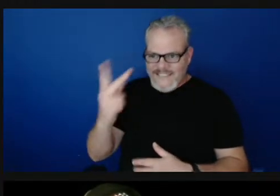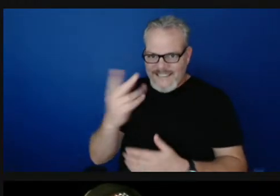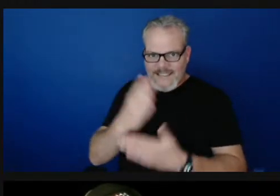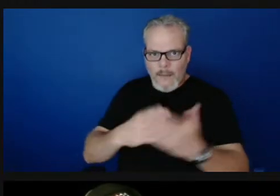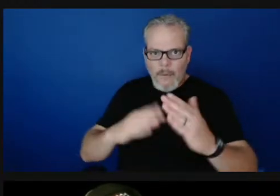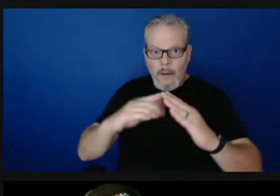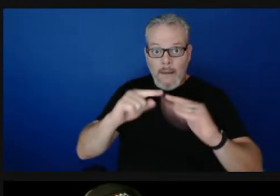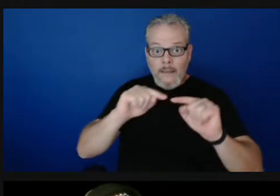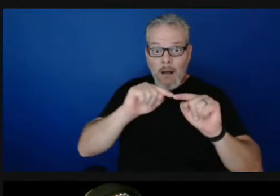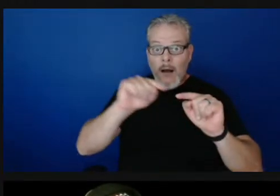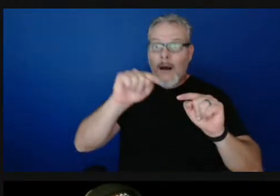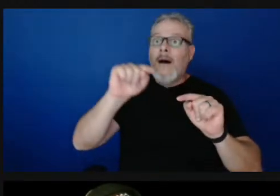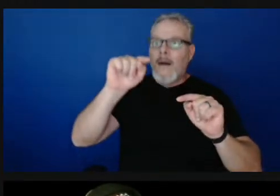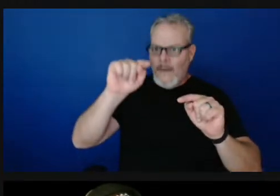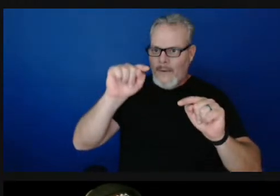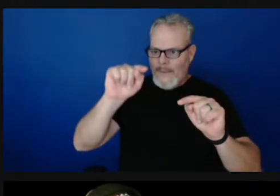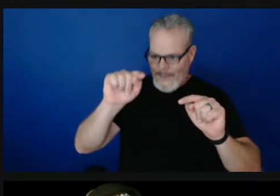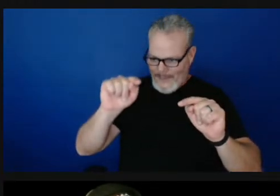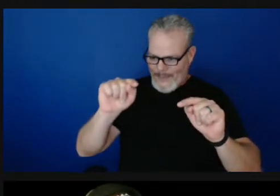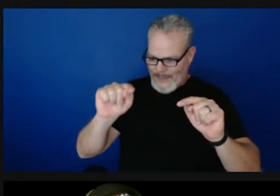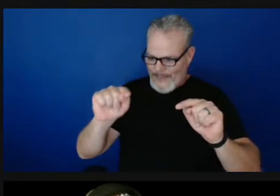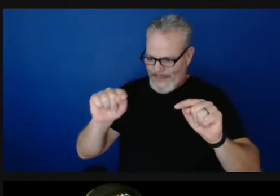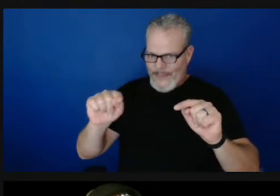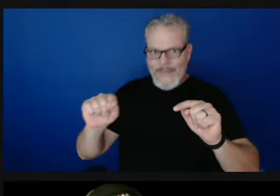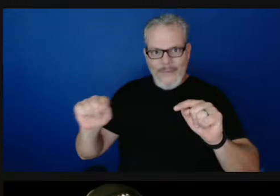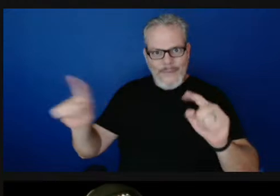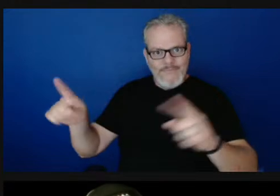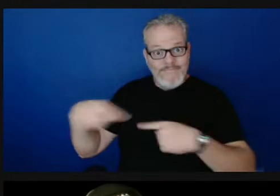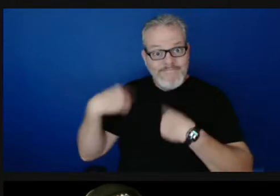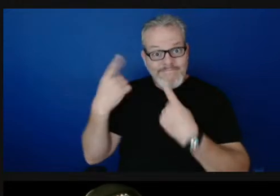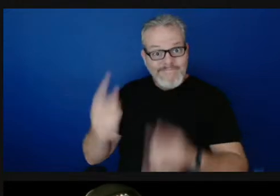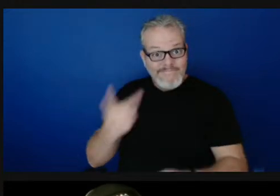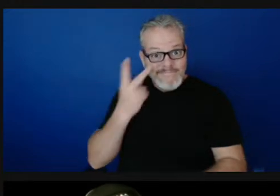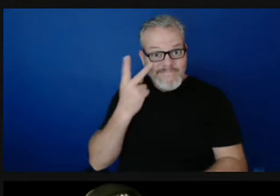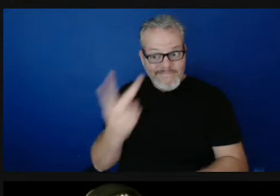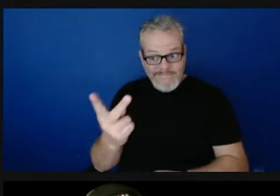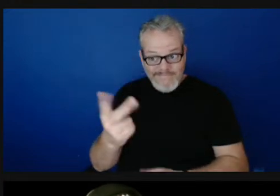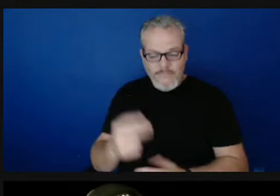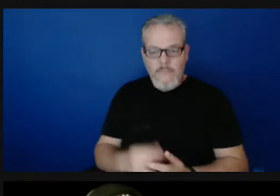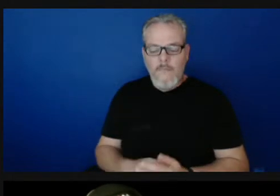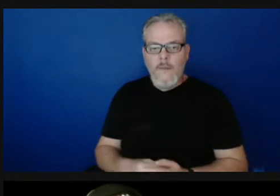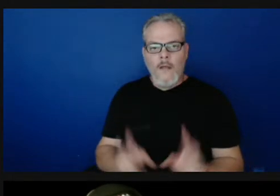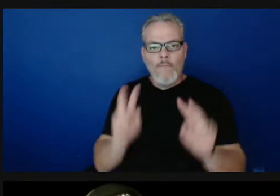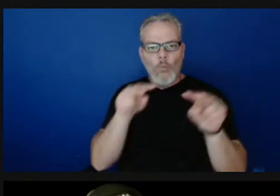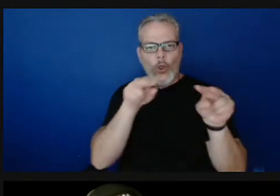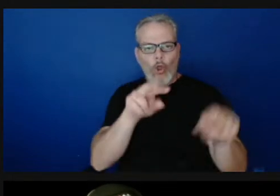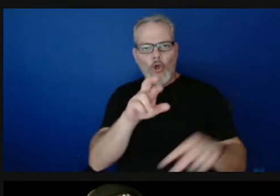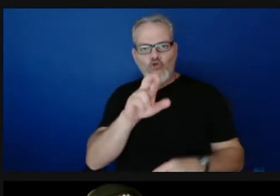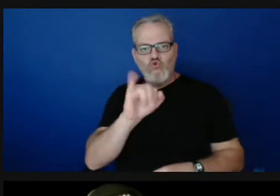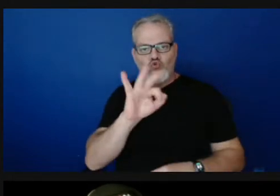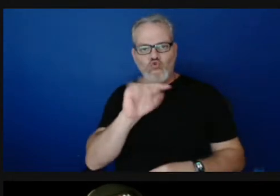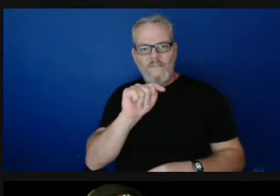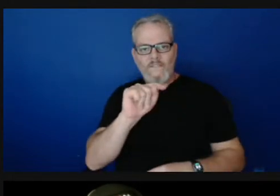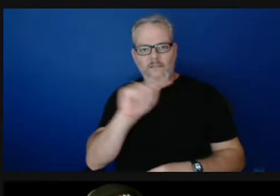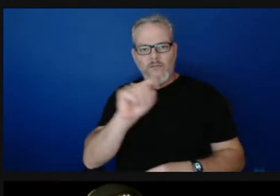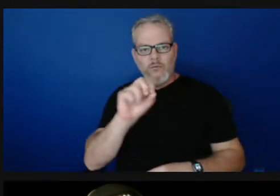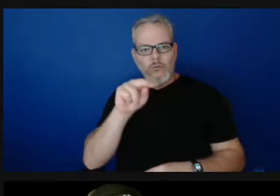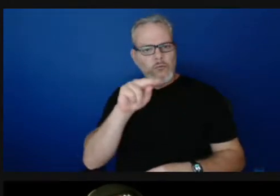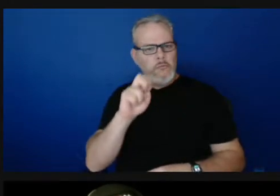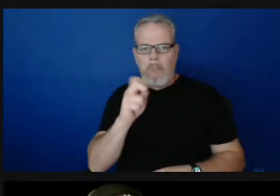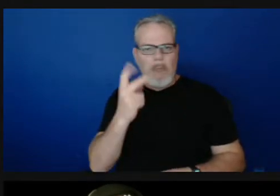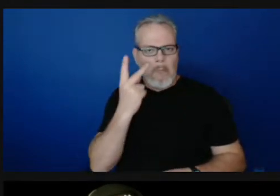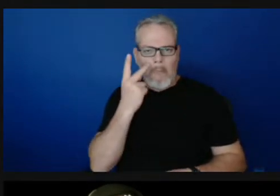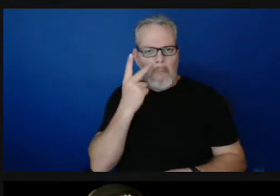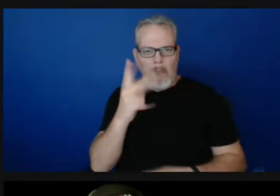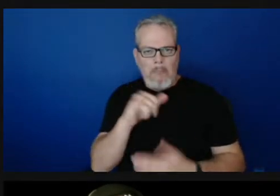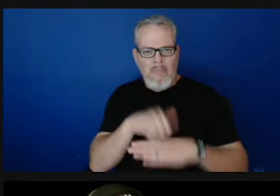caldera. And since then, a resumption of spreading. If we look on a rift zone, we don't see this effect yet. We in fact see